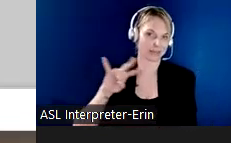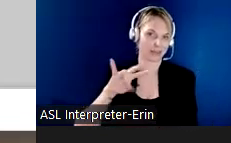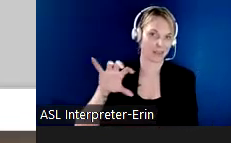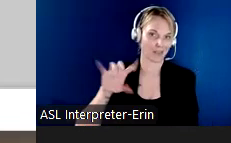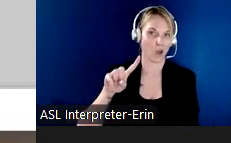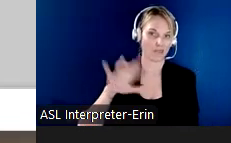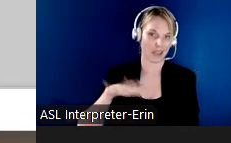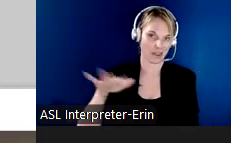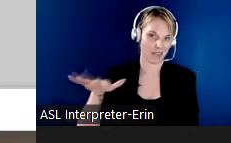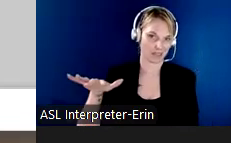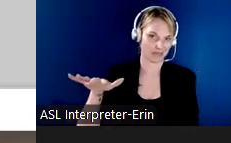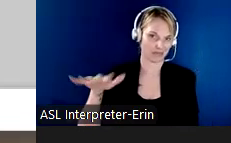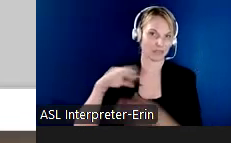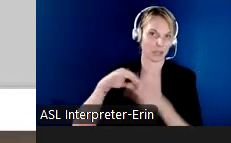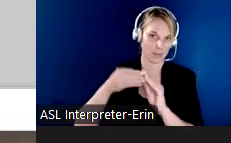1-800-700-1555 number on the screen.